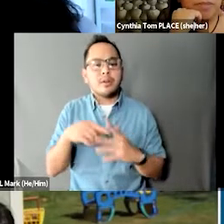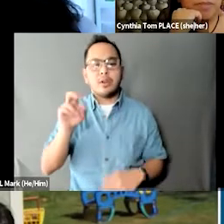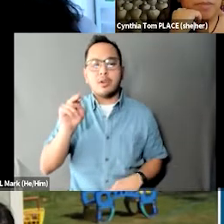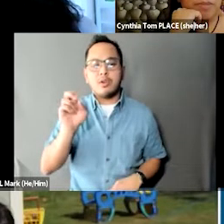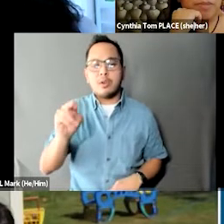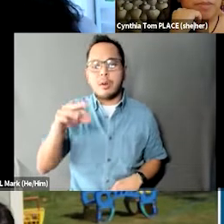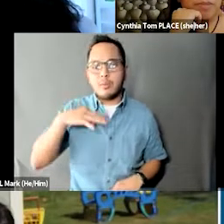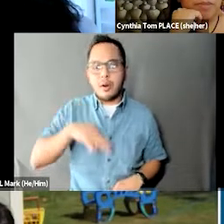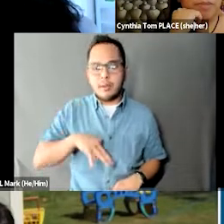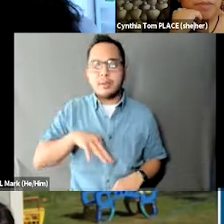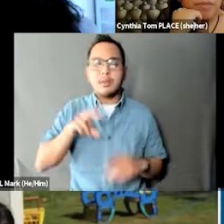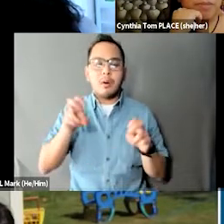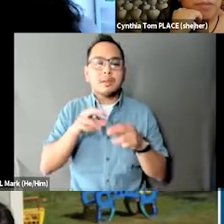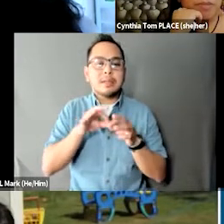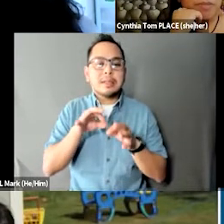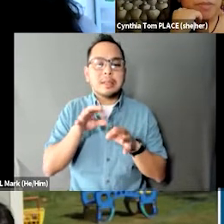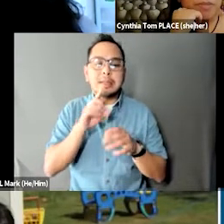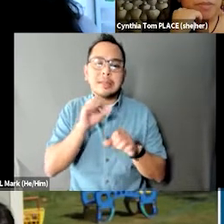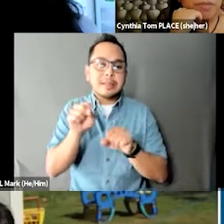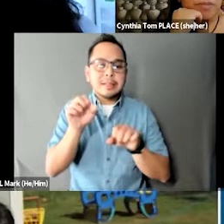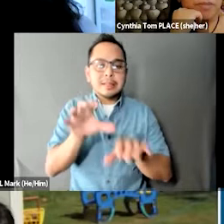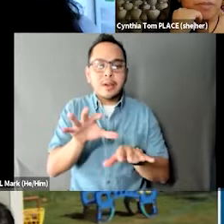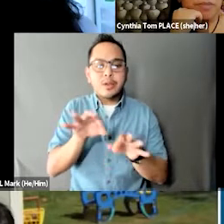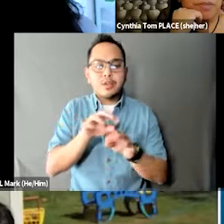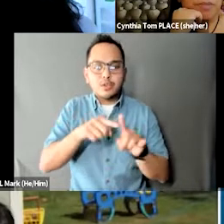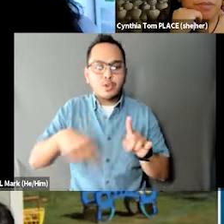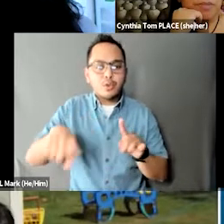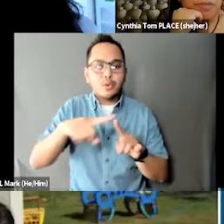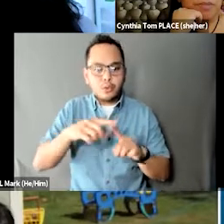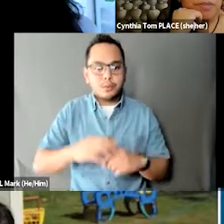Circle Incorporated. And the next image,